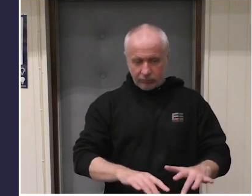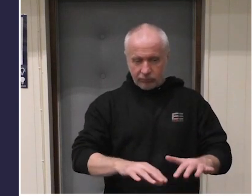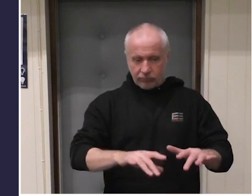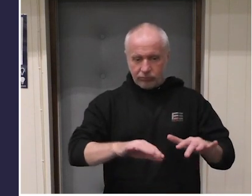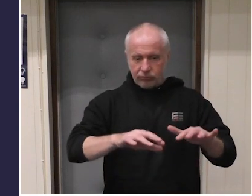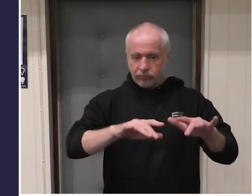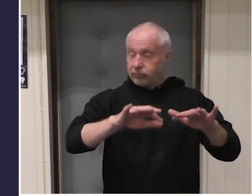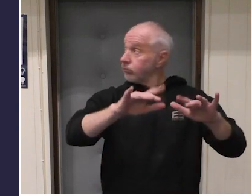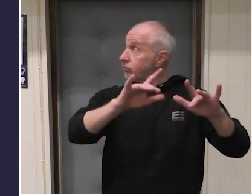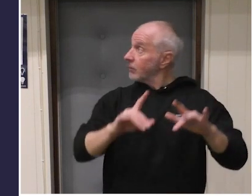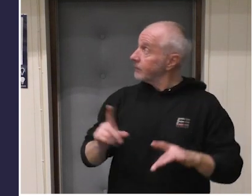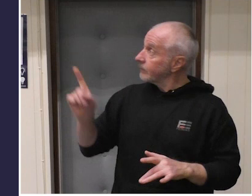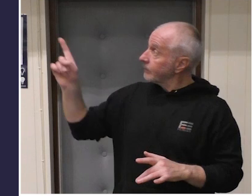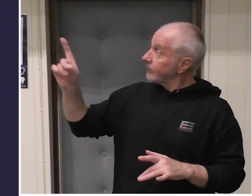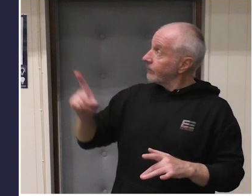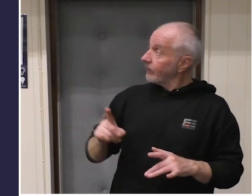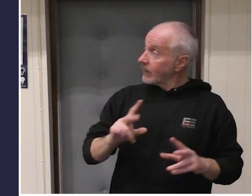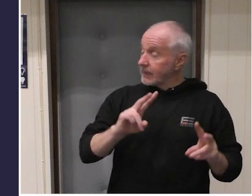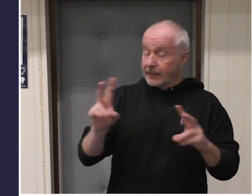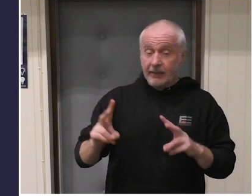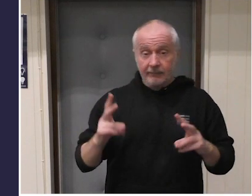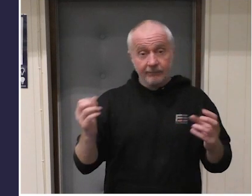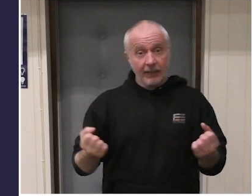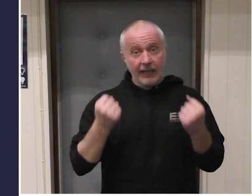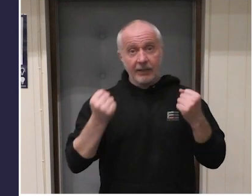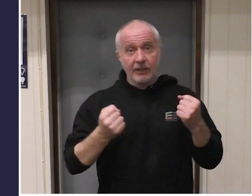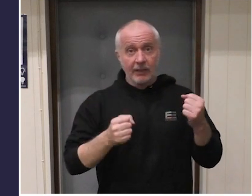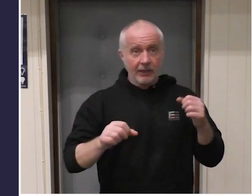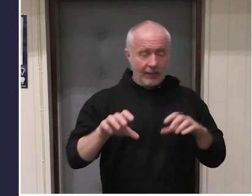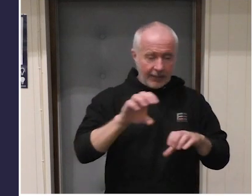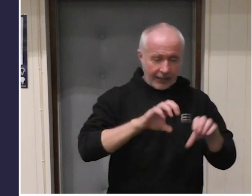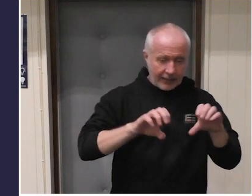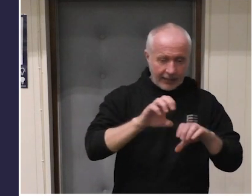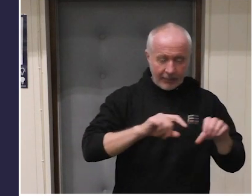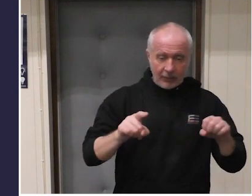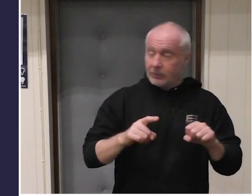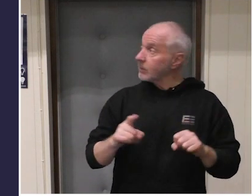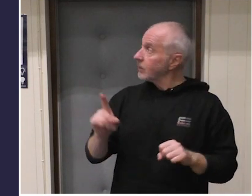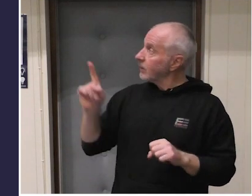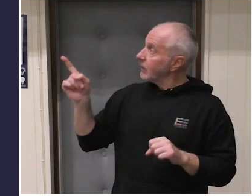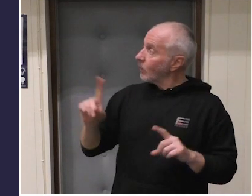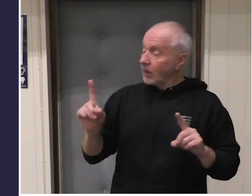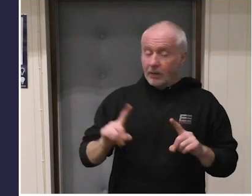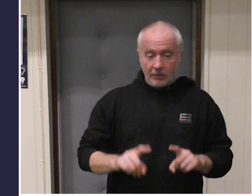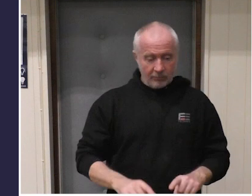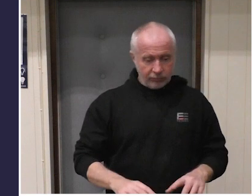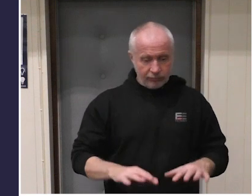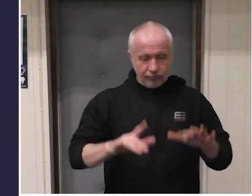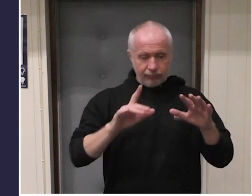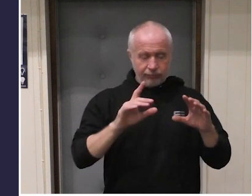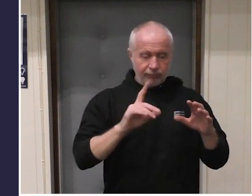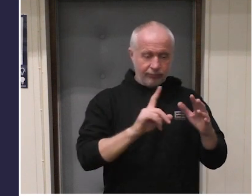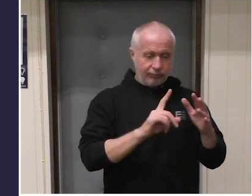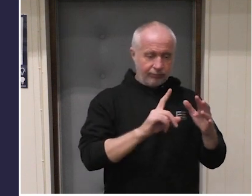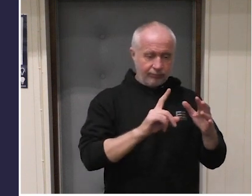And we see here, there's energy and chemicals basically being fed on by these organisms. So there's